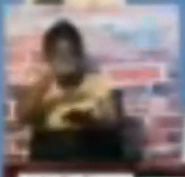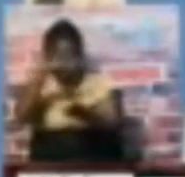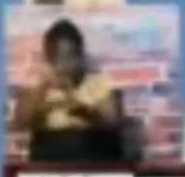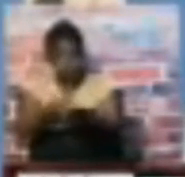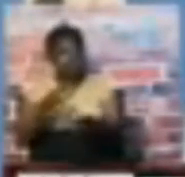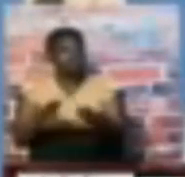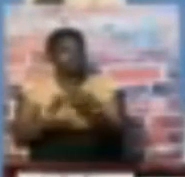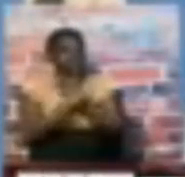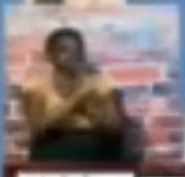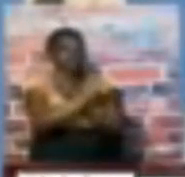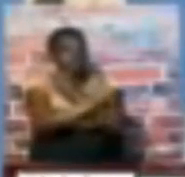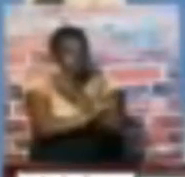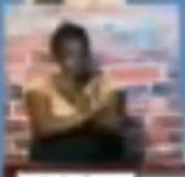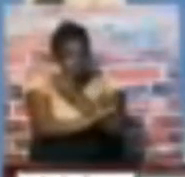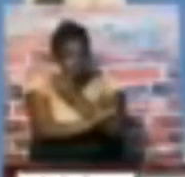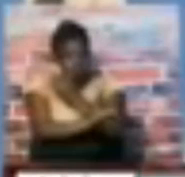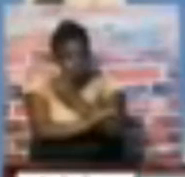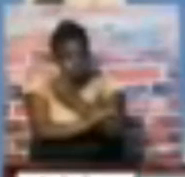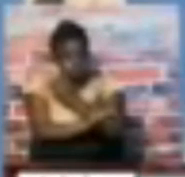country.